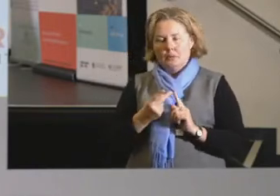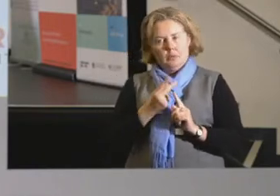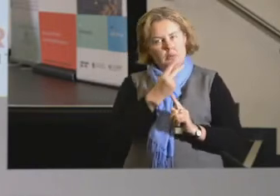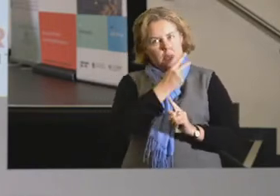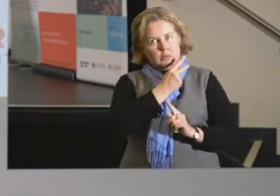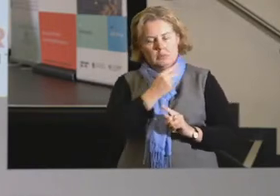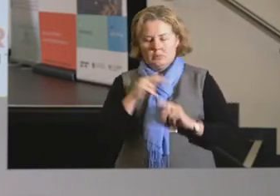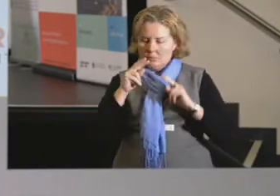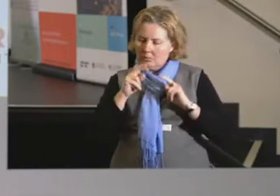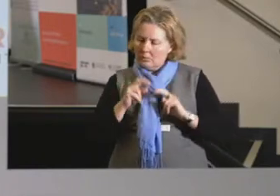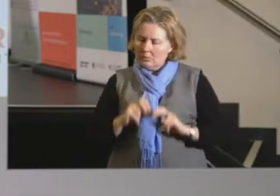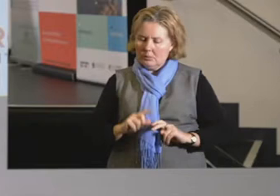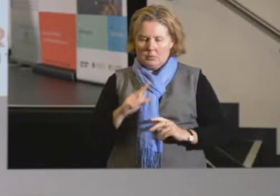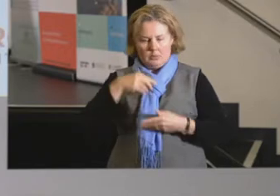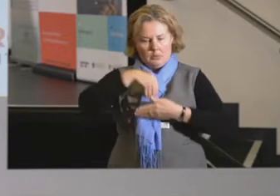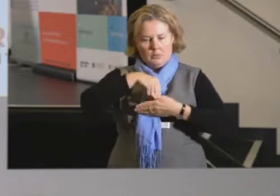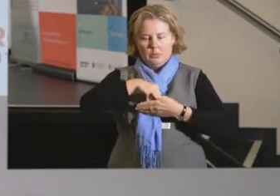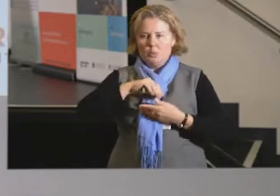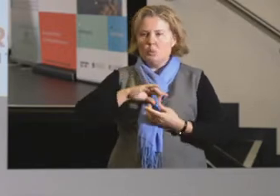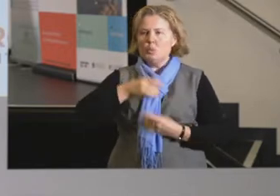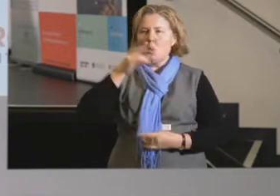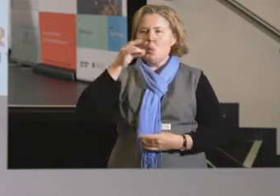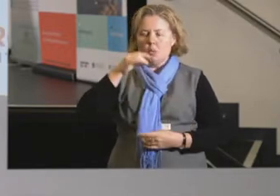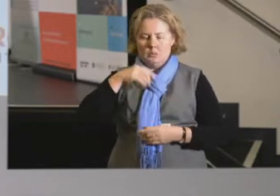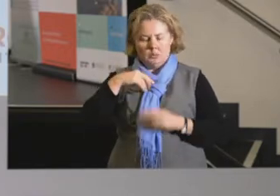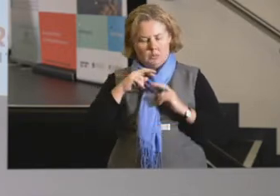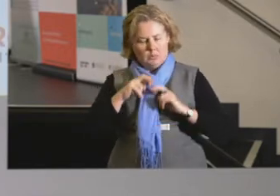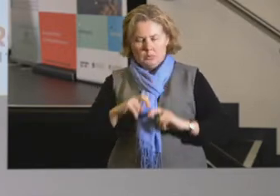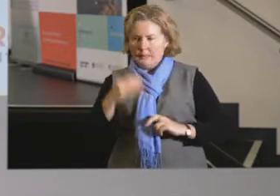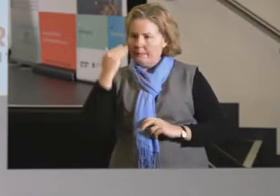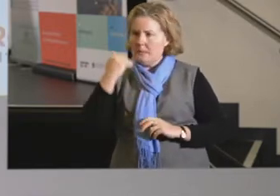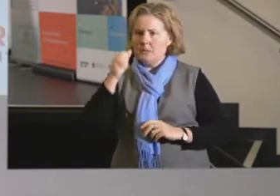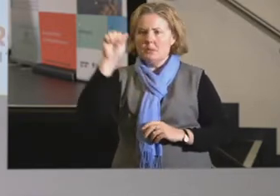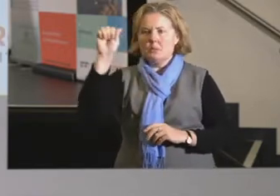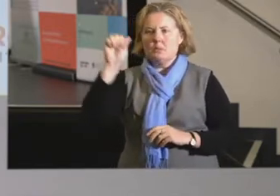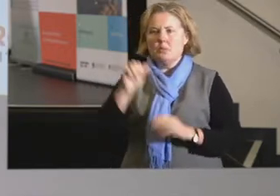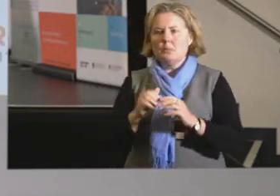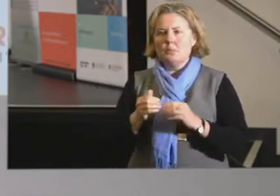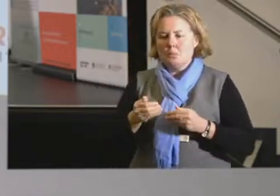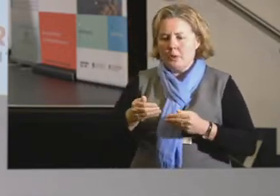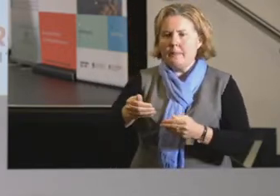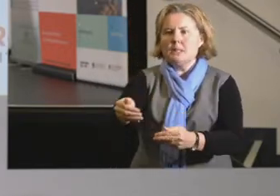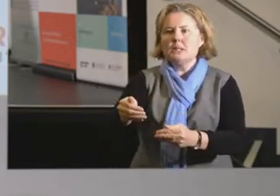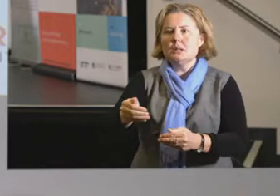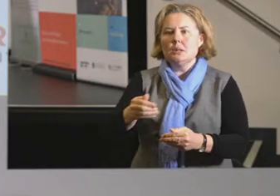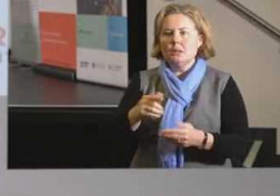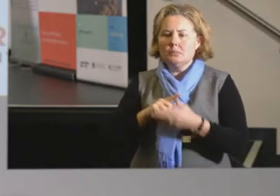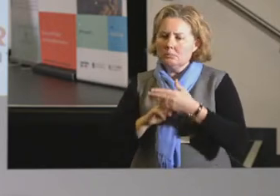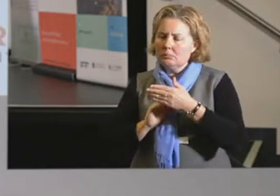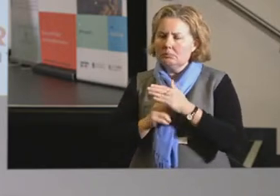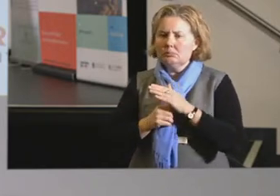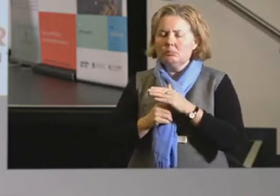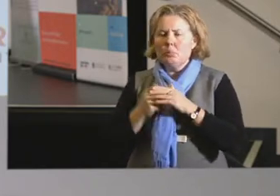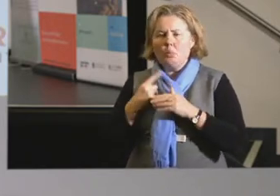searching for the feminist movement. Why weren't we able to do that? Why have we